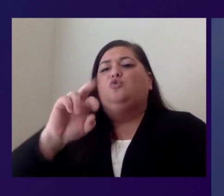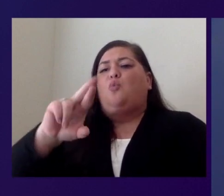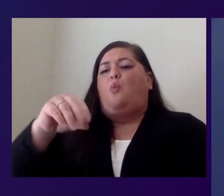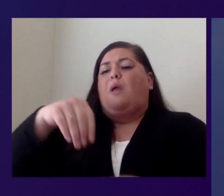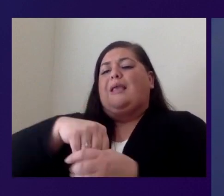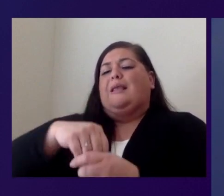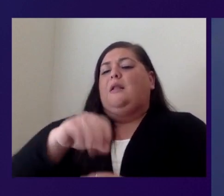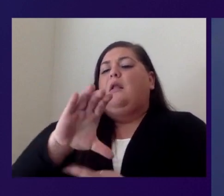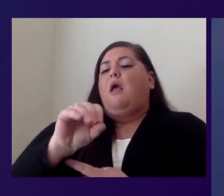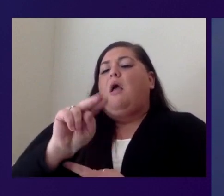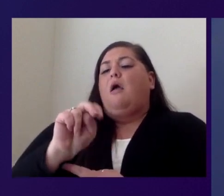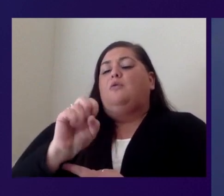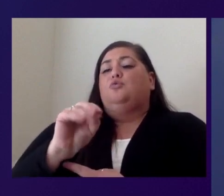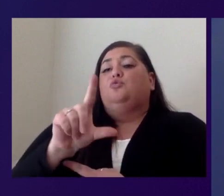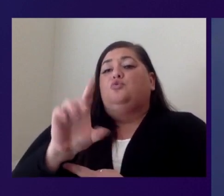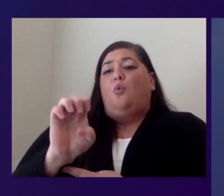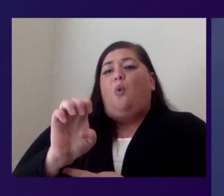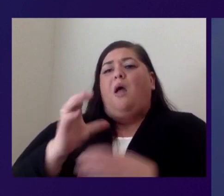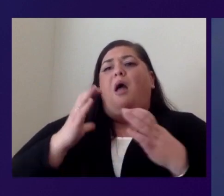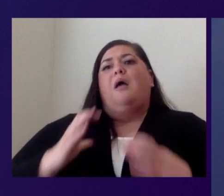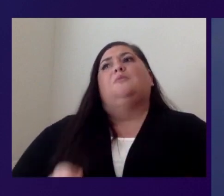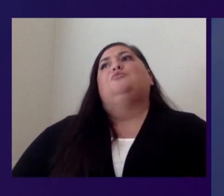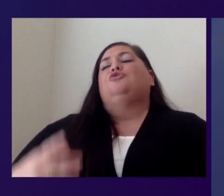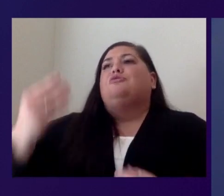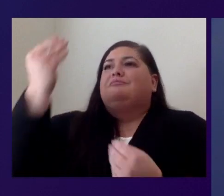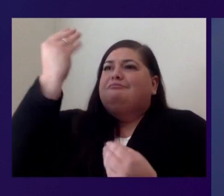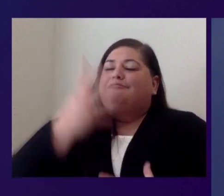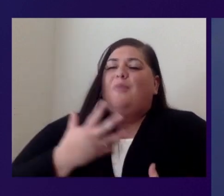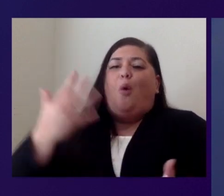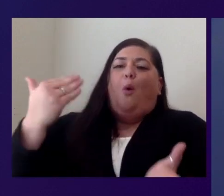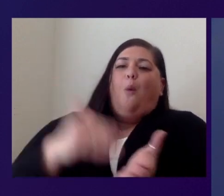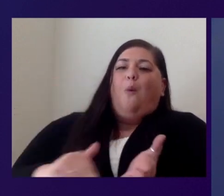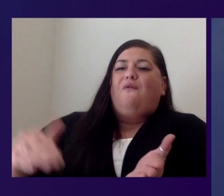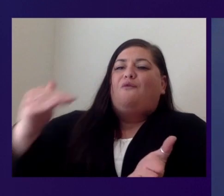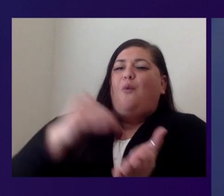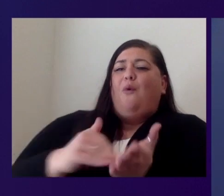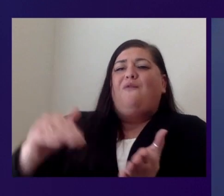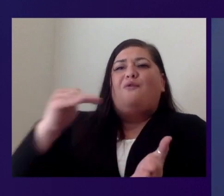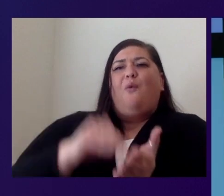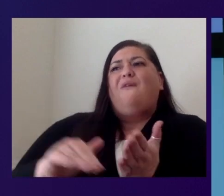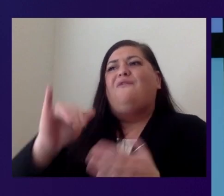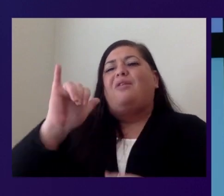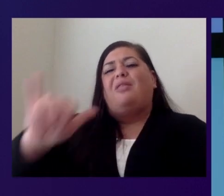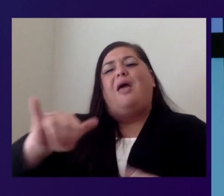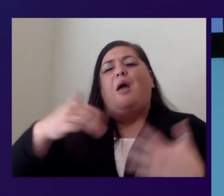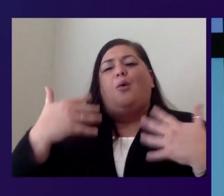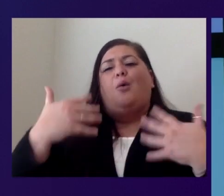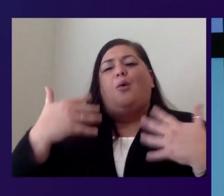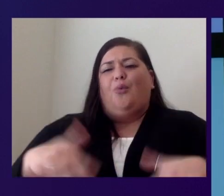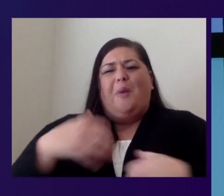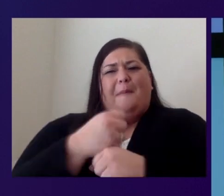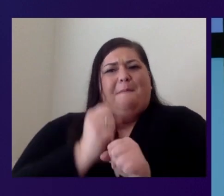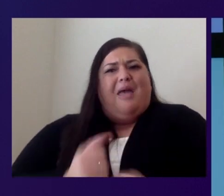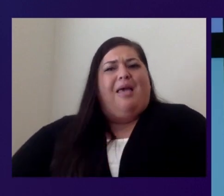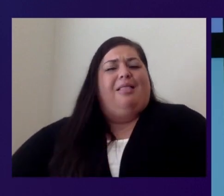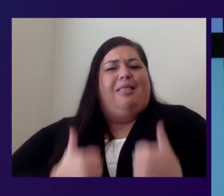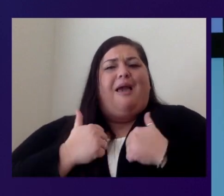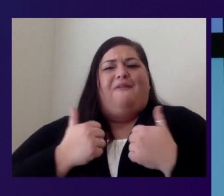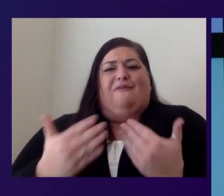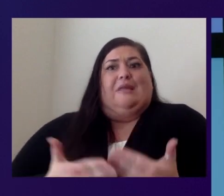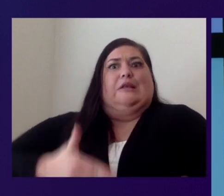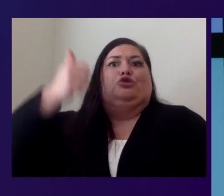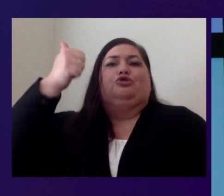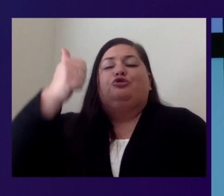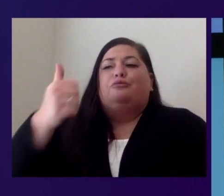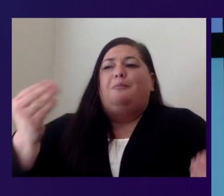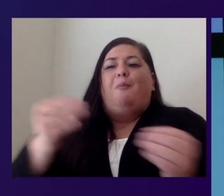things that customers tell us over and over and over make their lives so much simpler, so much easier. And what gets really